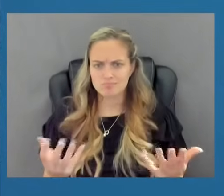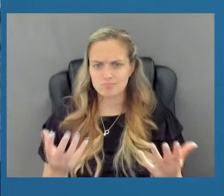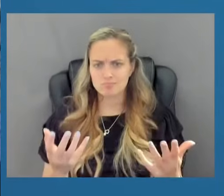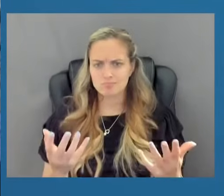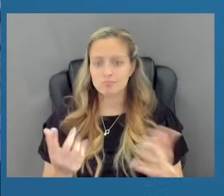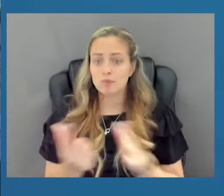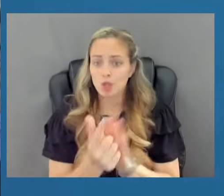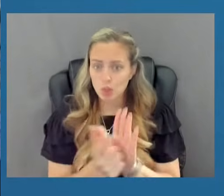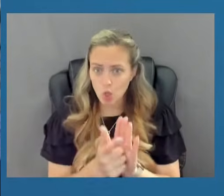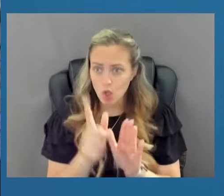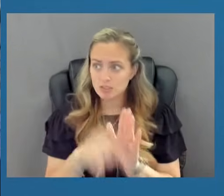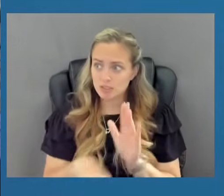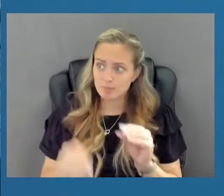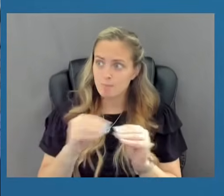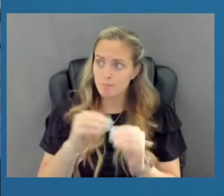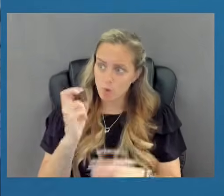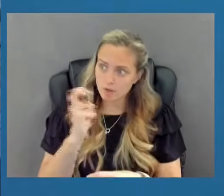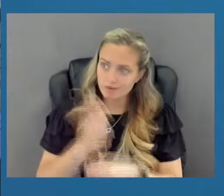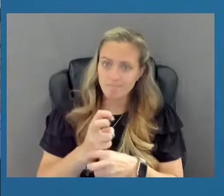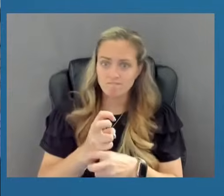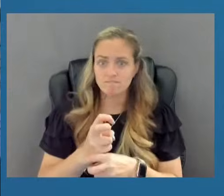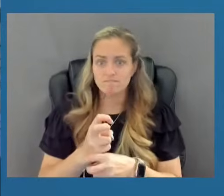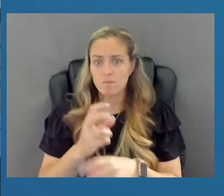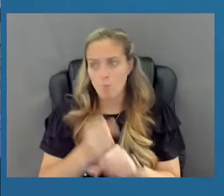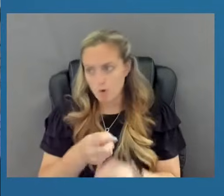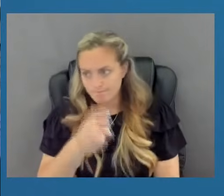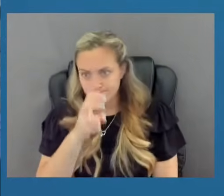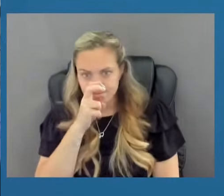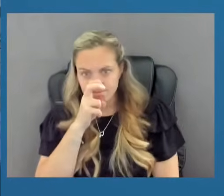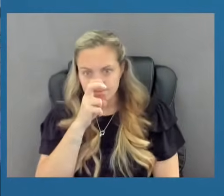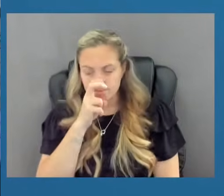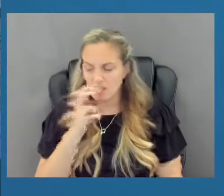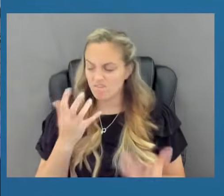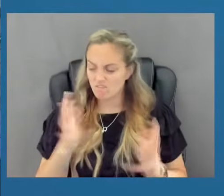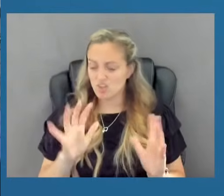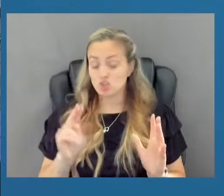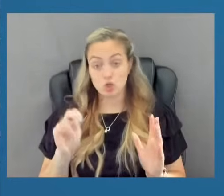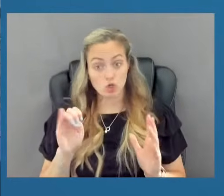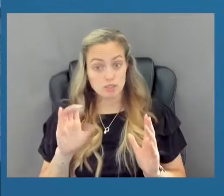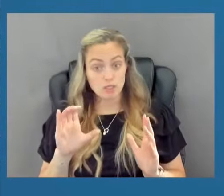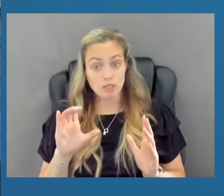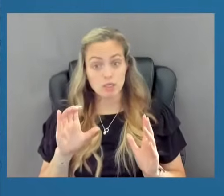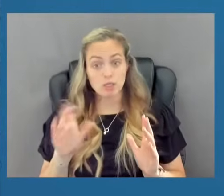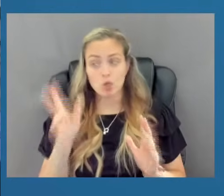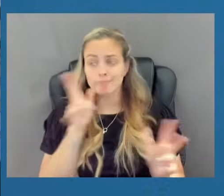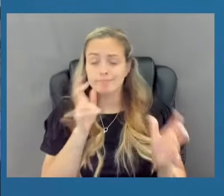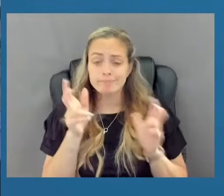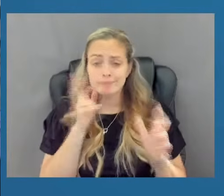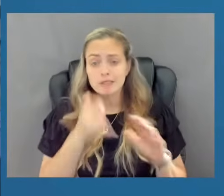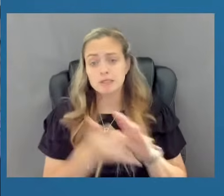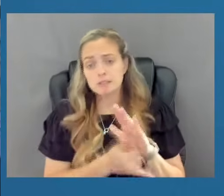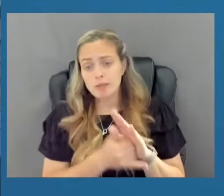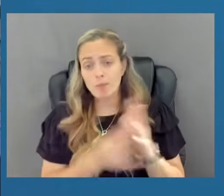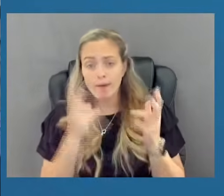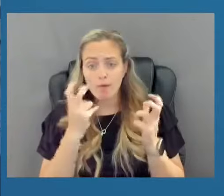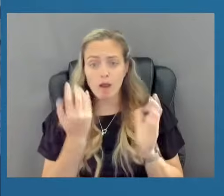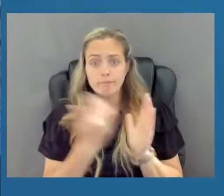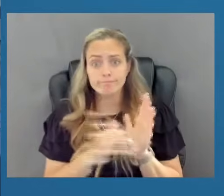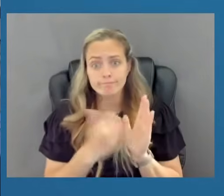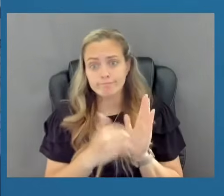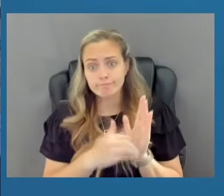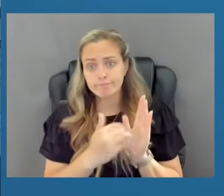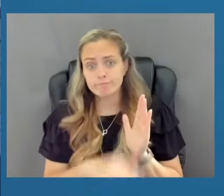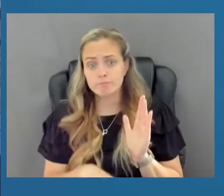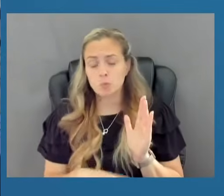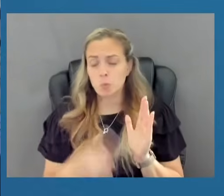need to be toughened, and we got it done. Even in New York City, all you heard about was subway crimes. Now, one crime